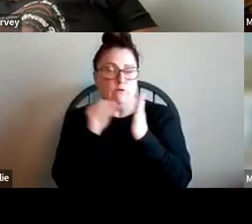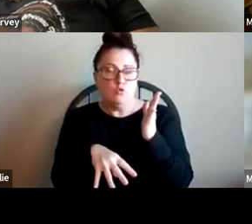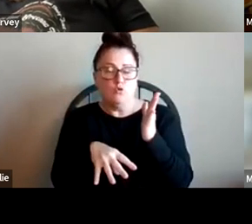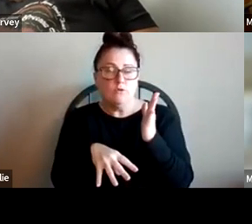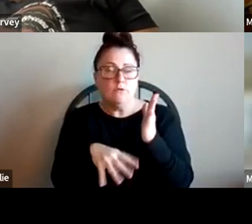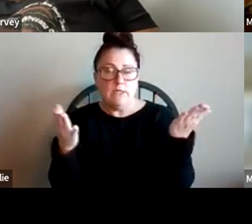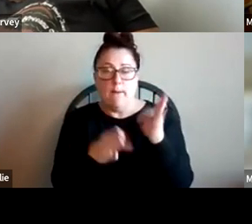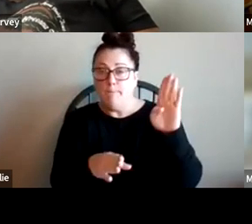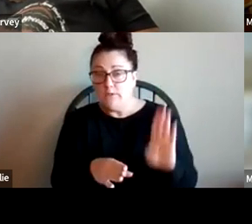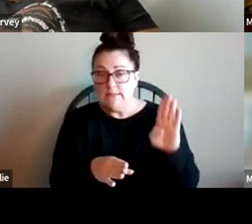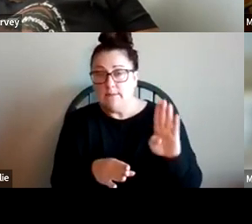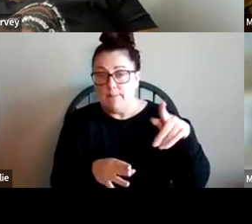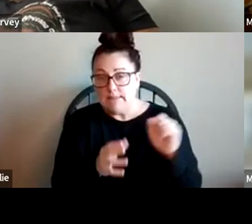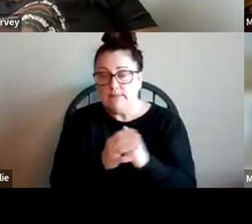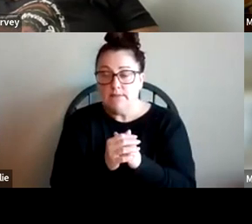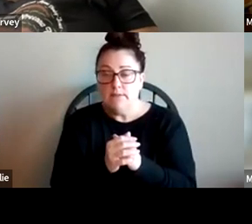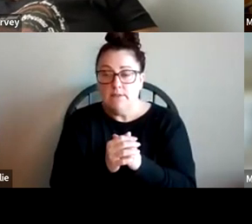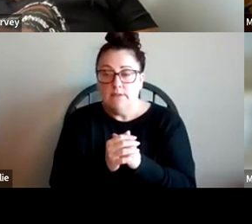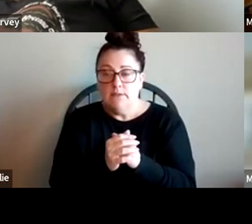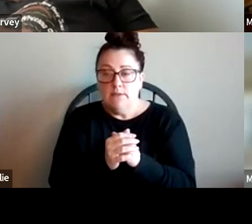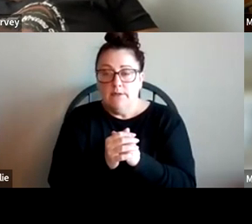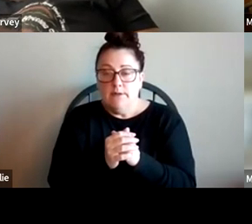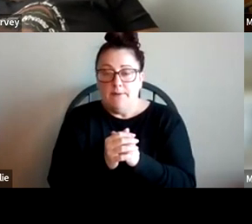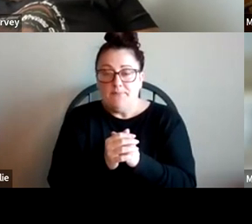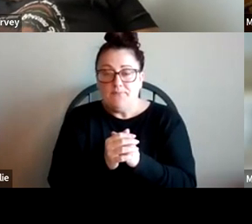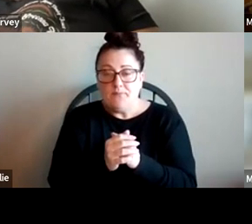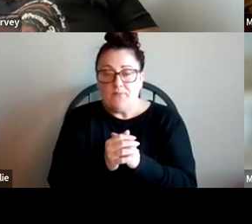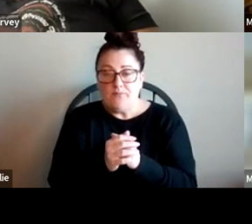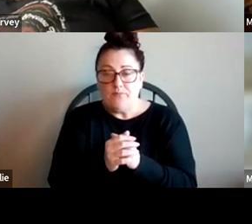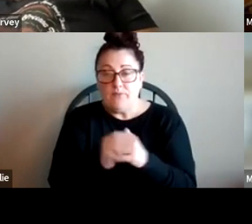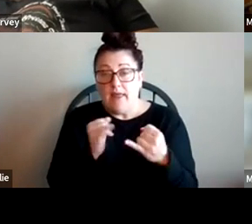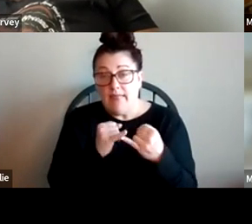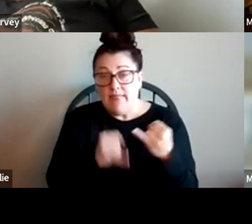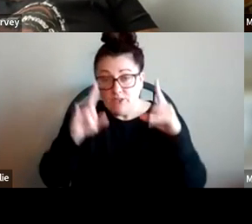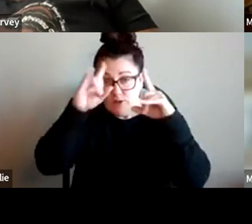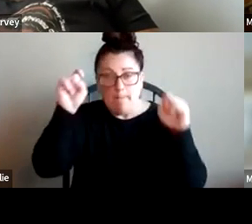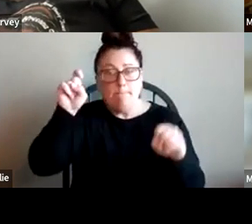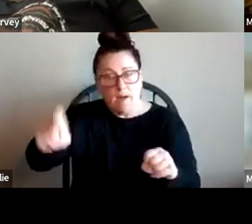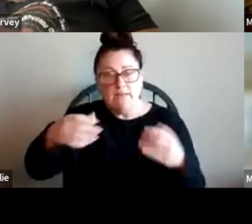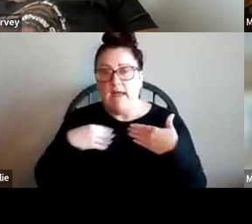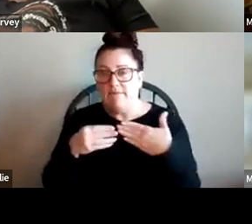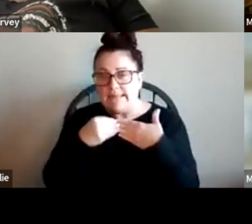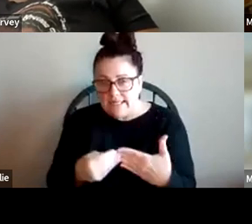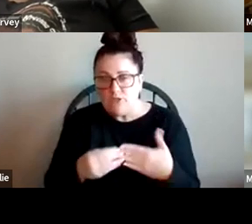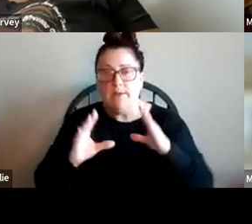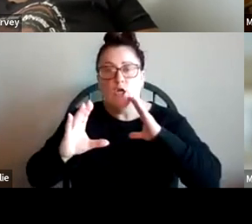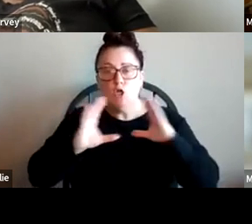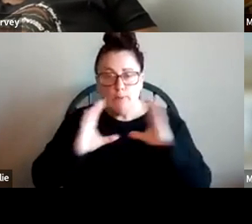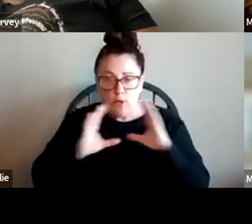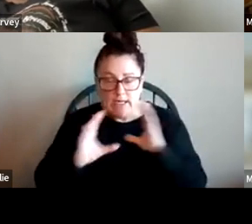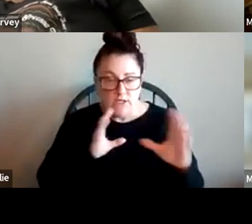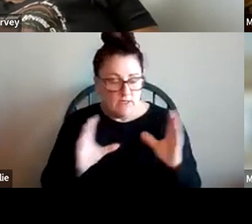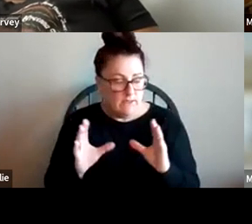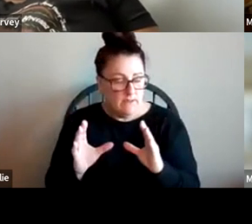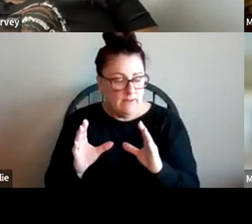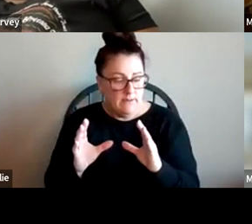Public Schools. And the last thing that the superintendent must have leadership, communication, and the strategic planning